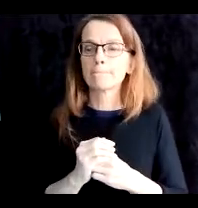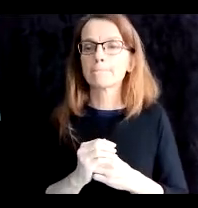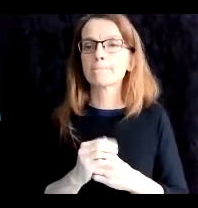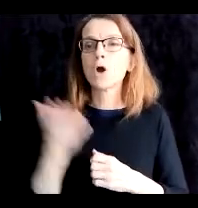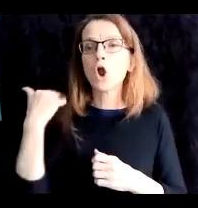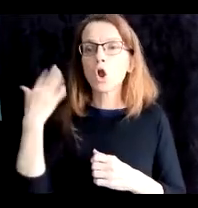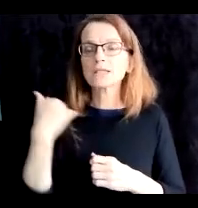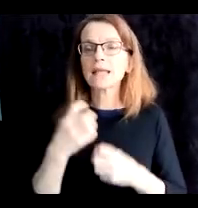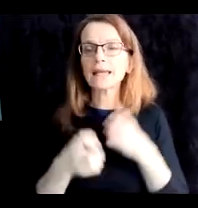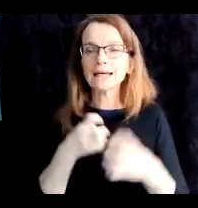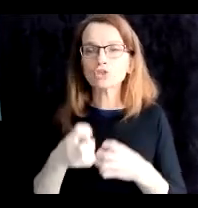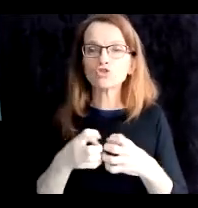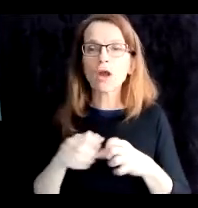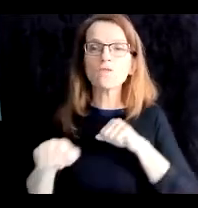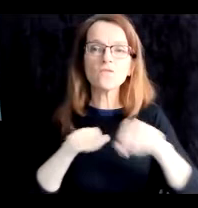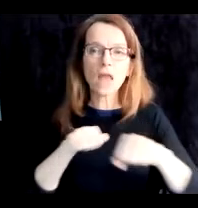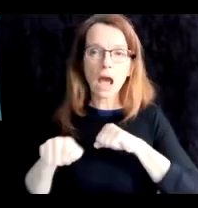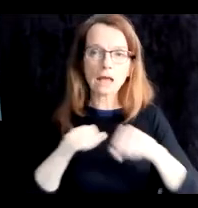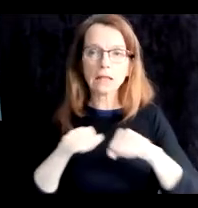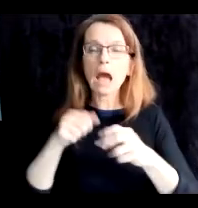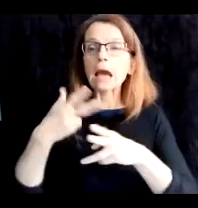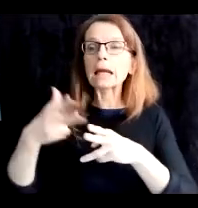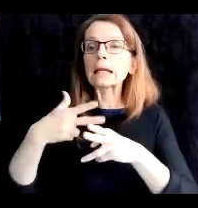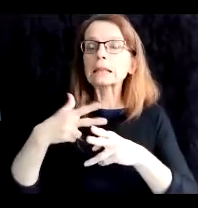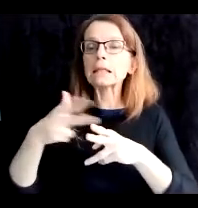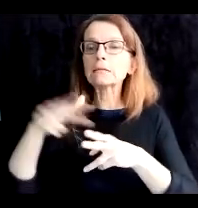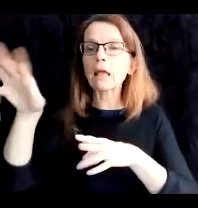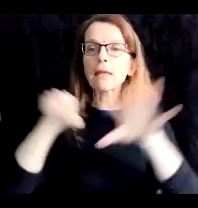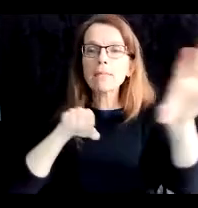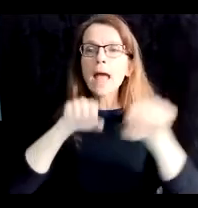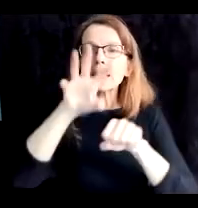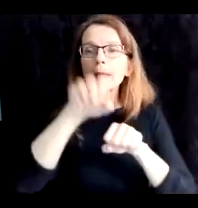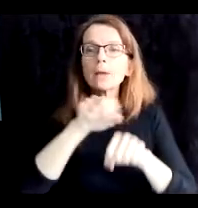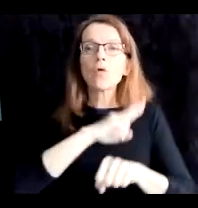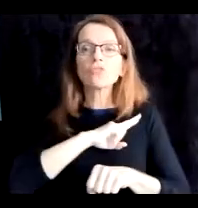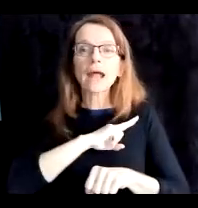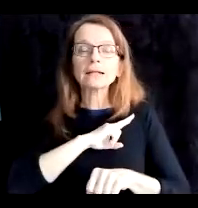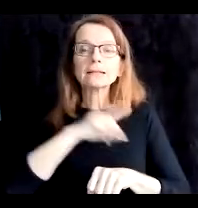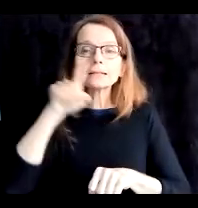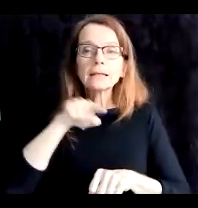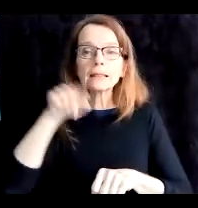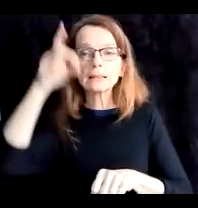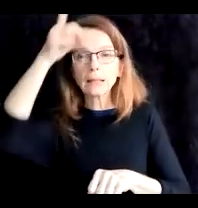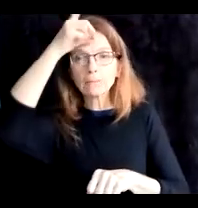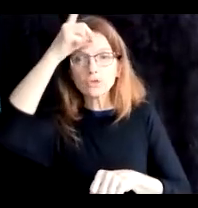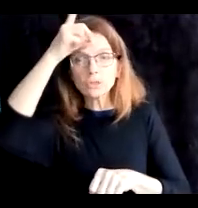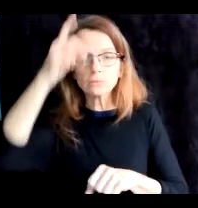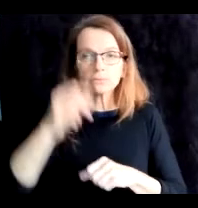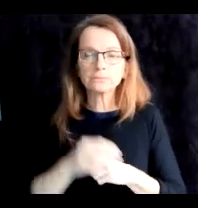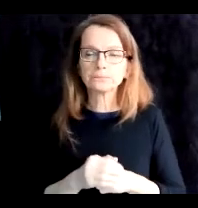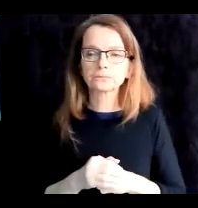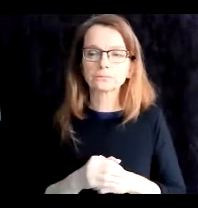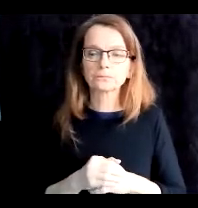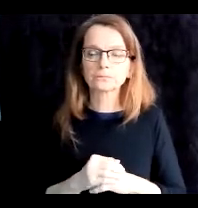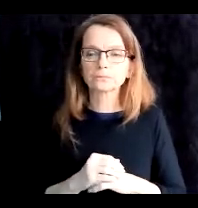Greek citizens were not aware of the fact that it's not enough to go voting once in 4 years. So the government